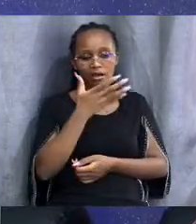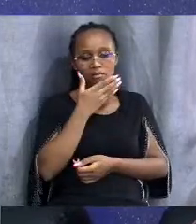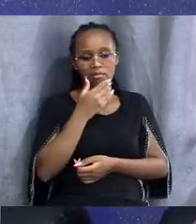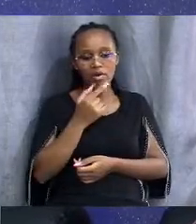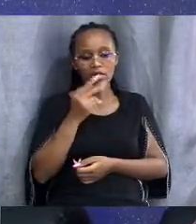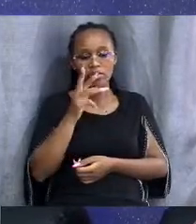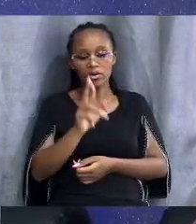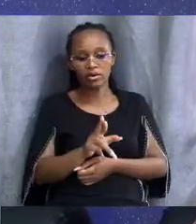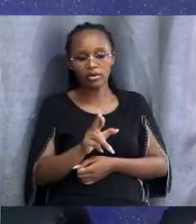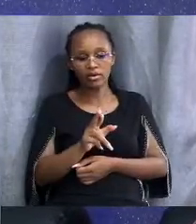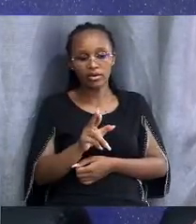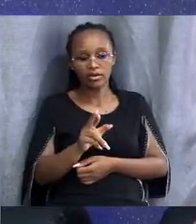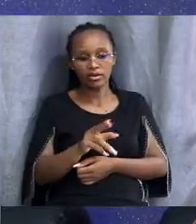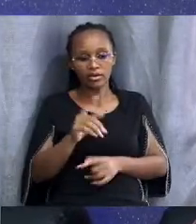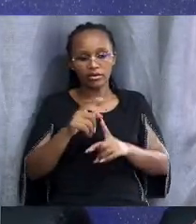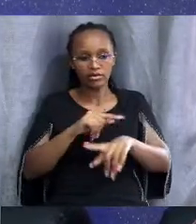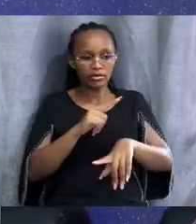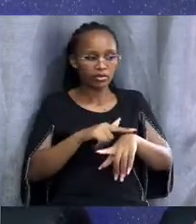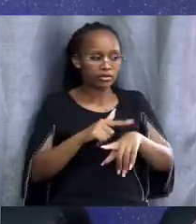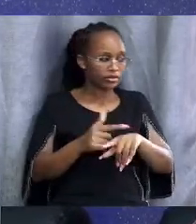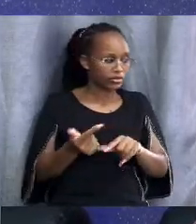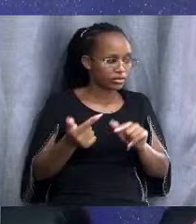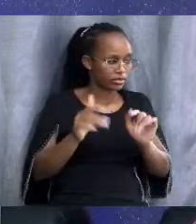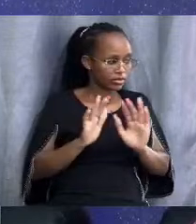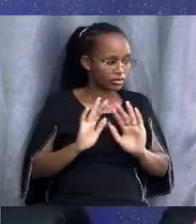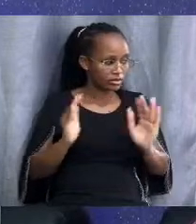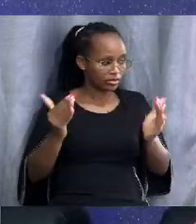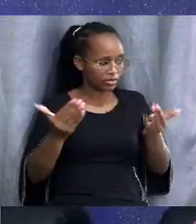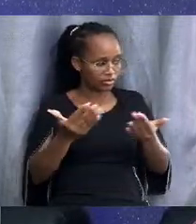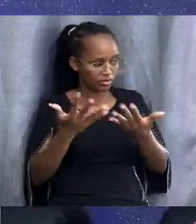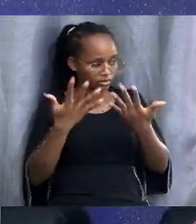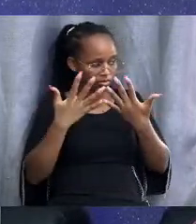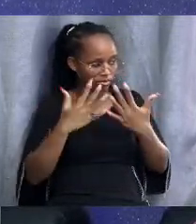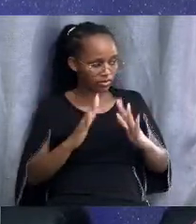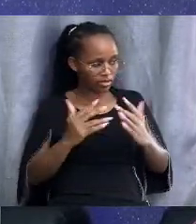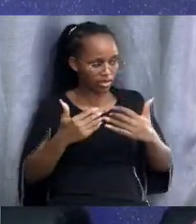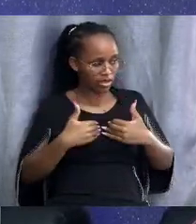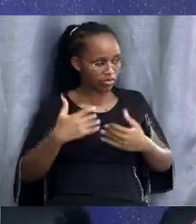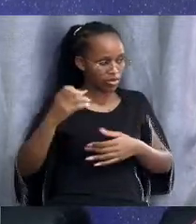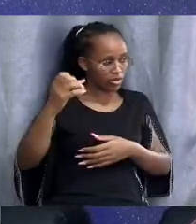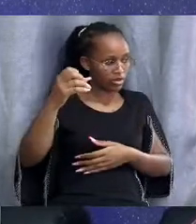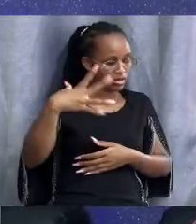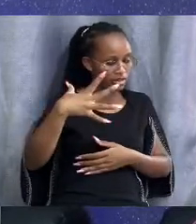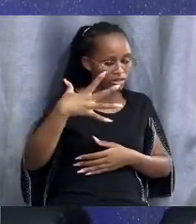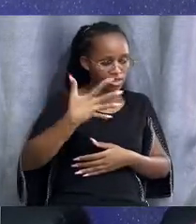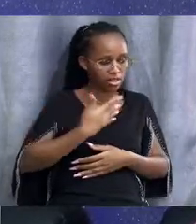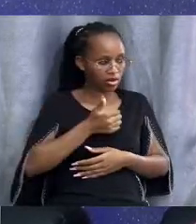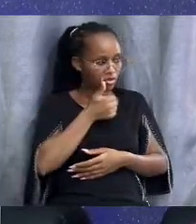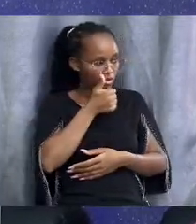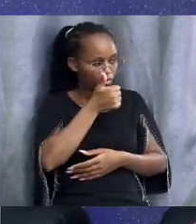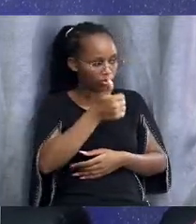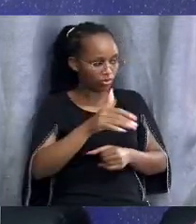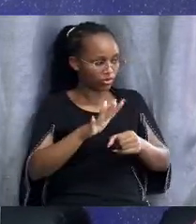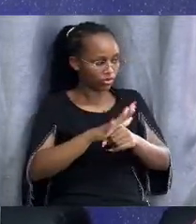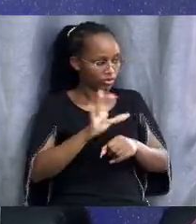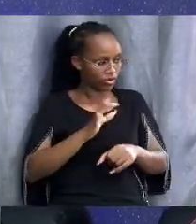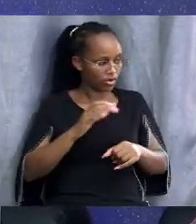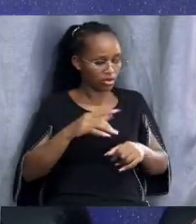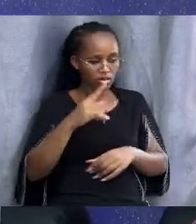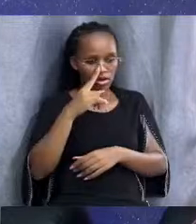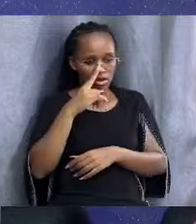were. From the moment you came into this world, you brought a light and warmth that filled our